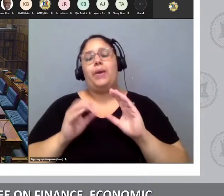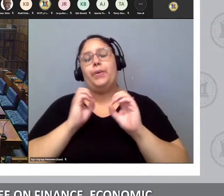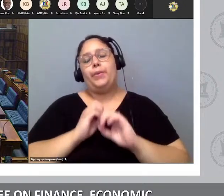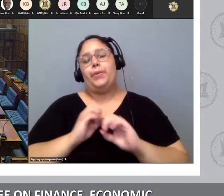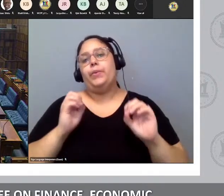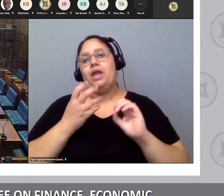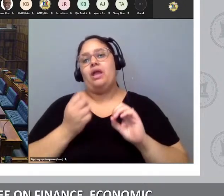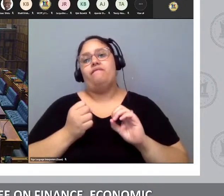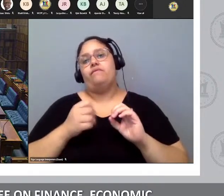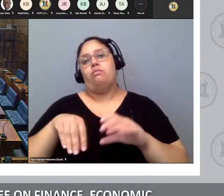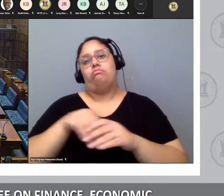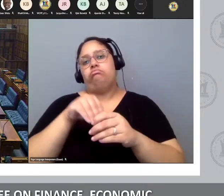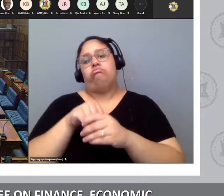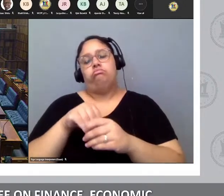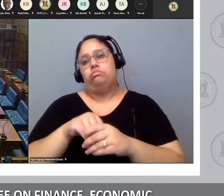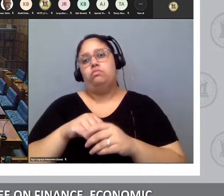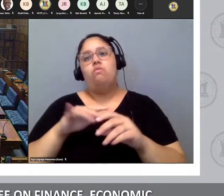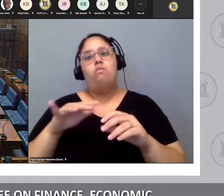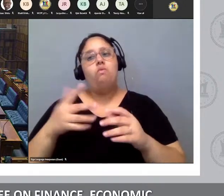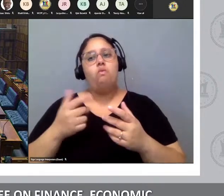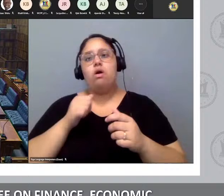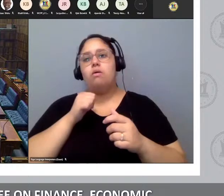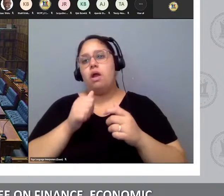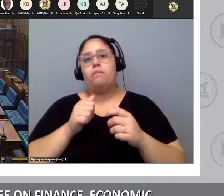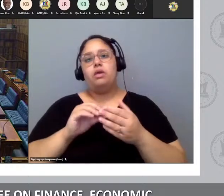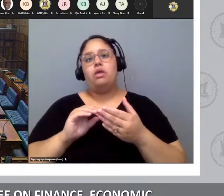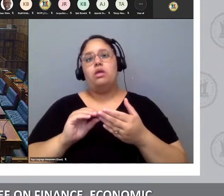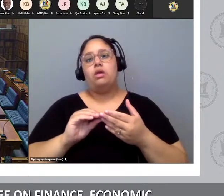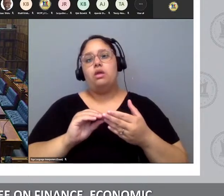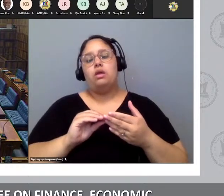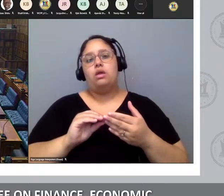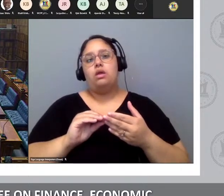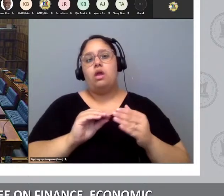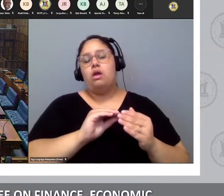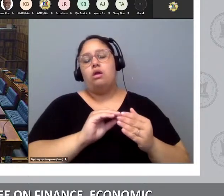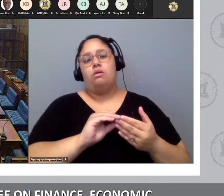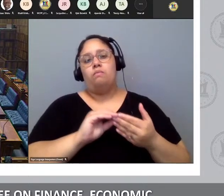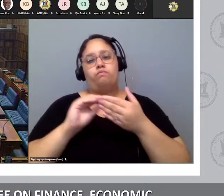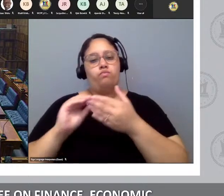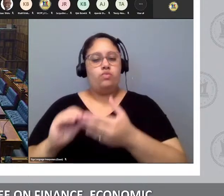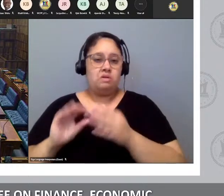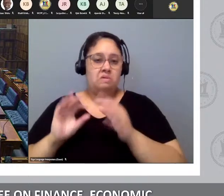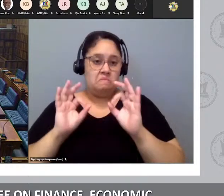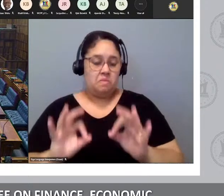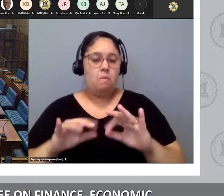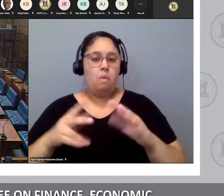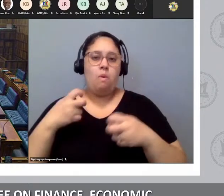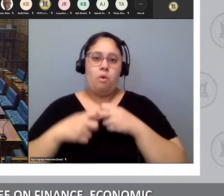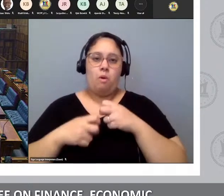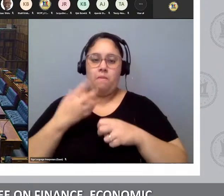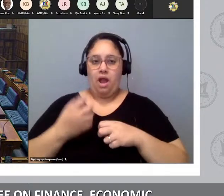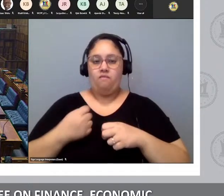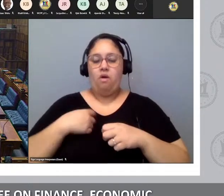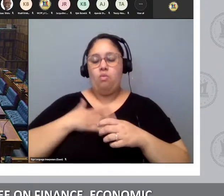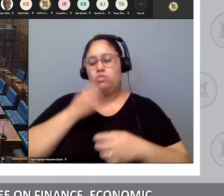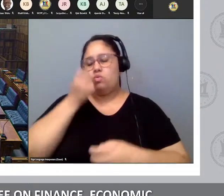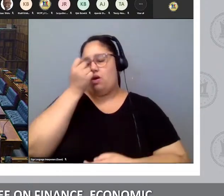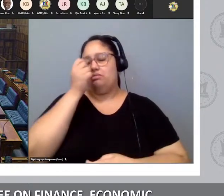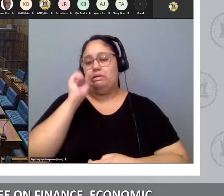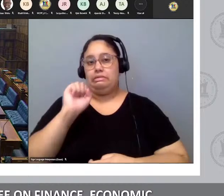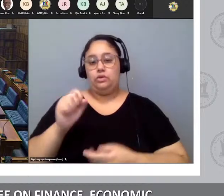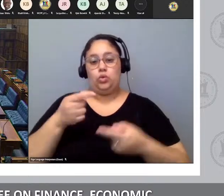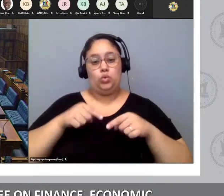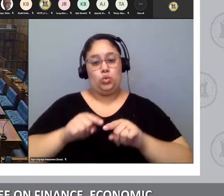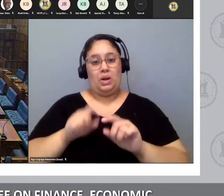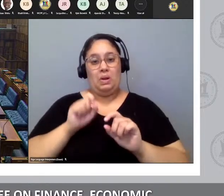private sector participation or it is not being brought on board or there are problems in that regard but I just want to understand during